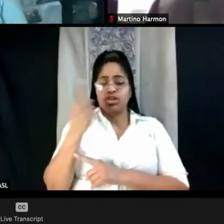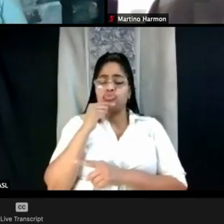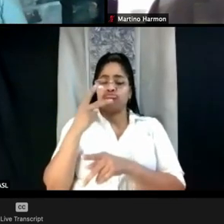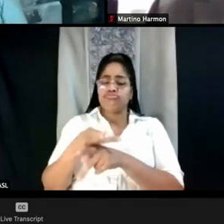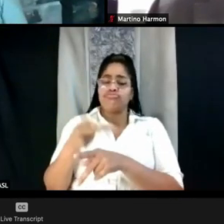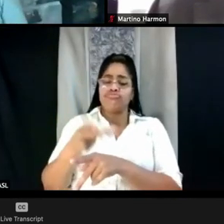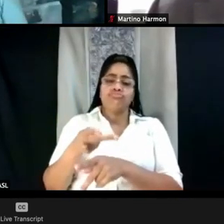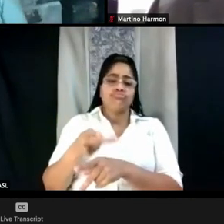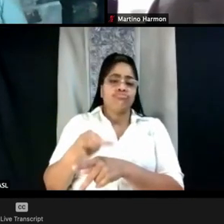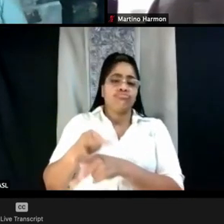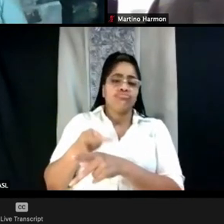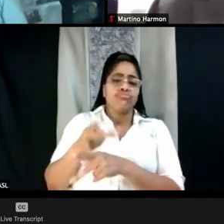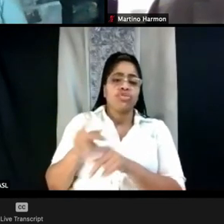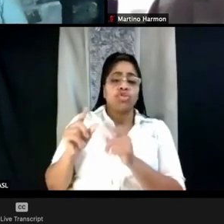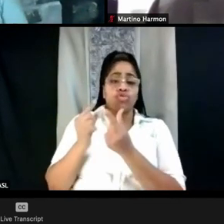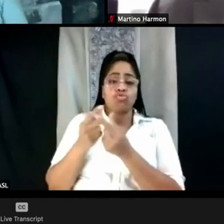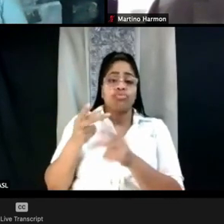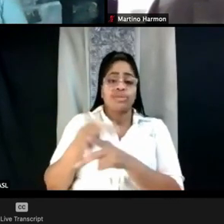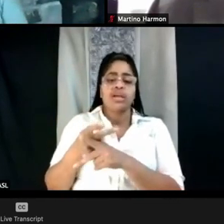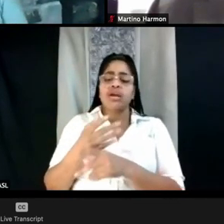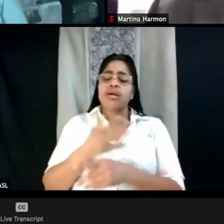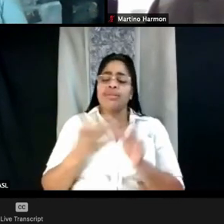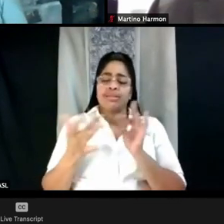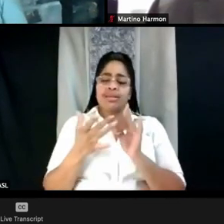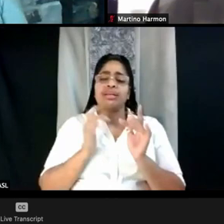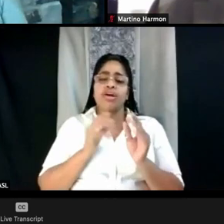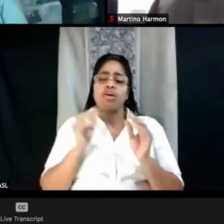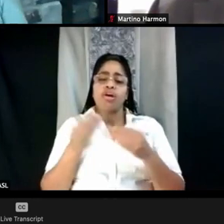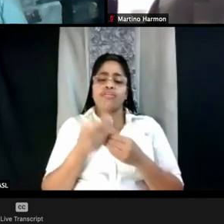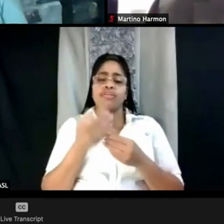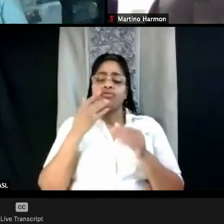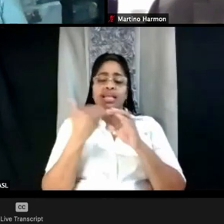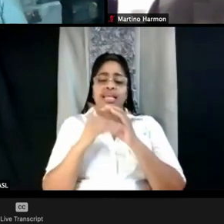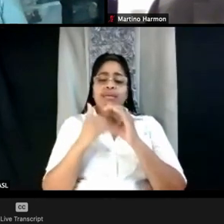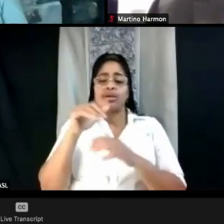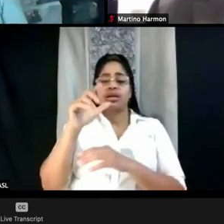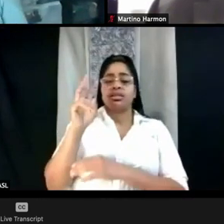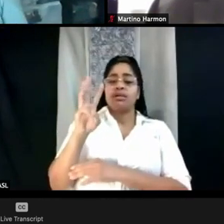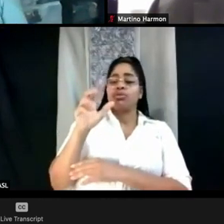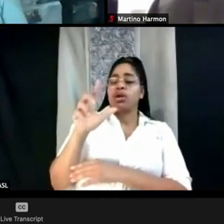our office, preferably by email, at